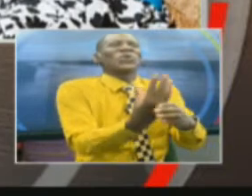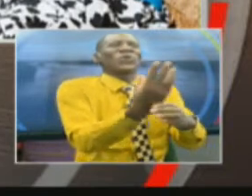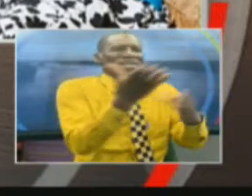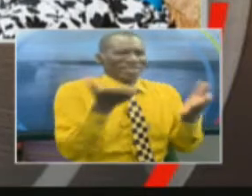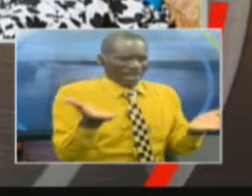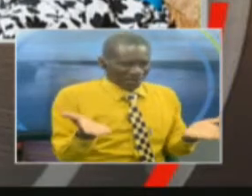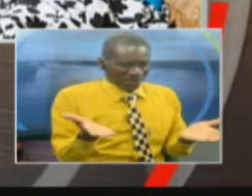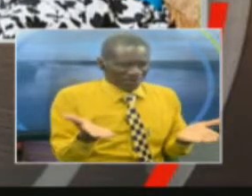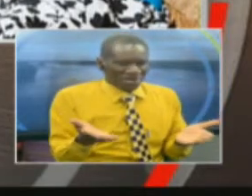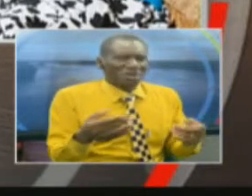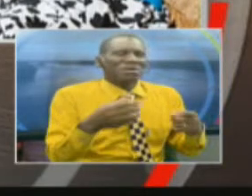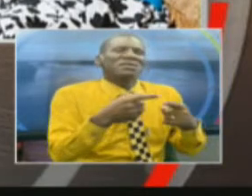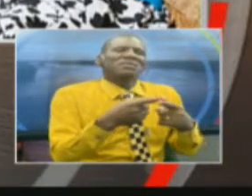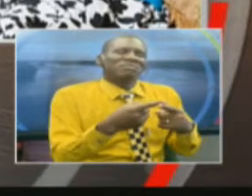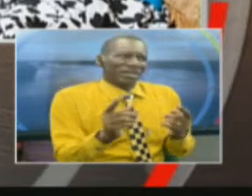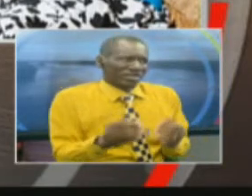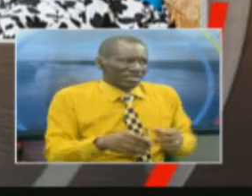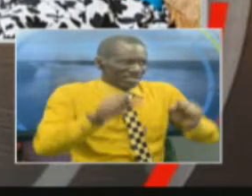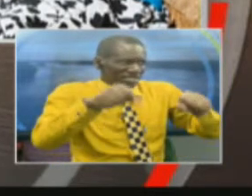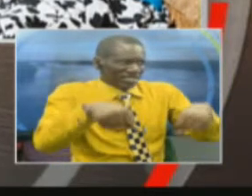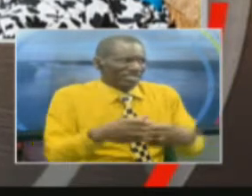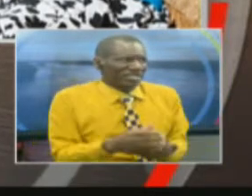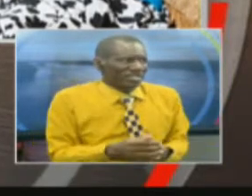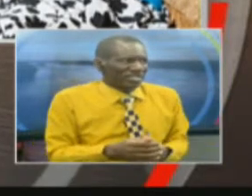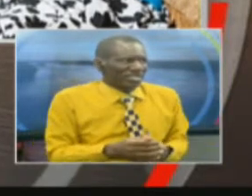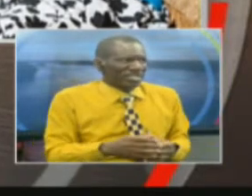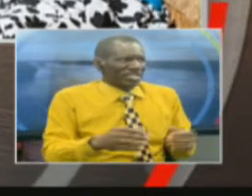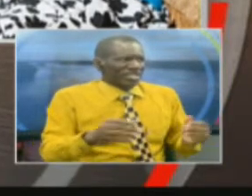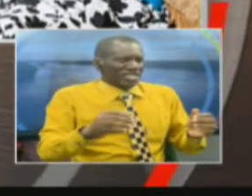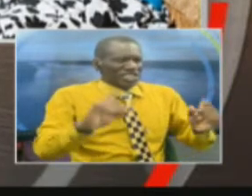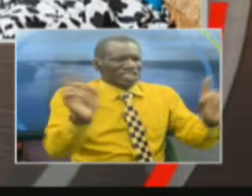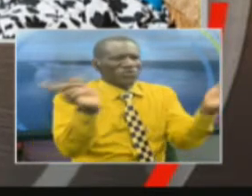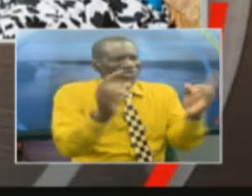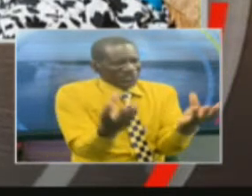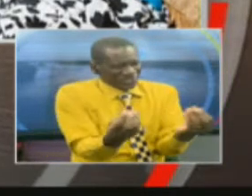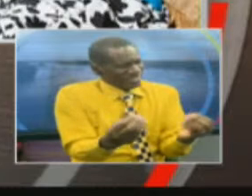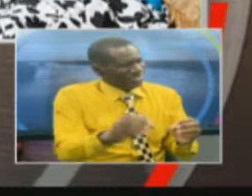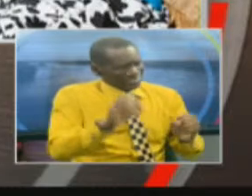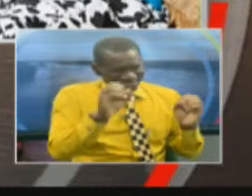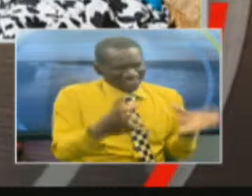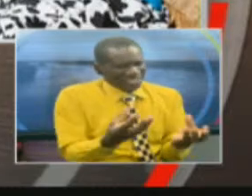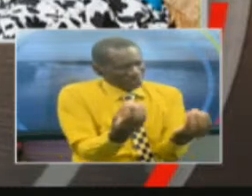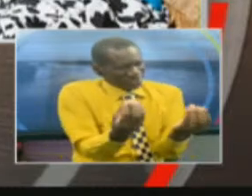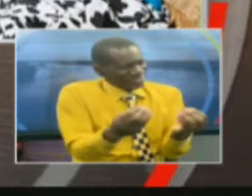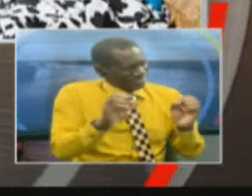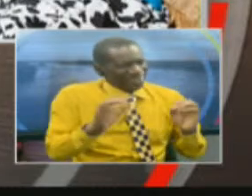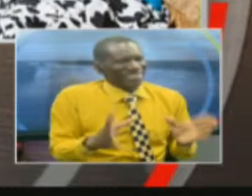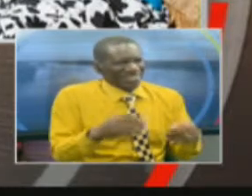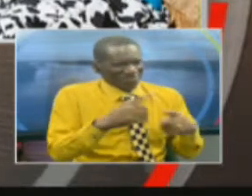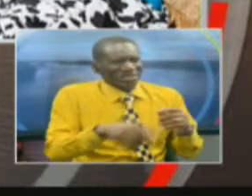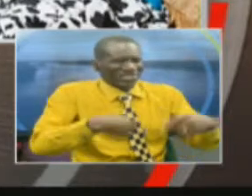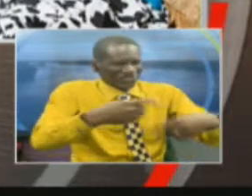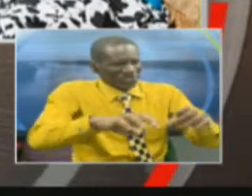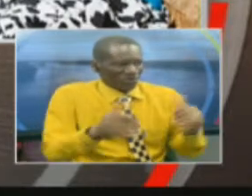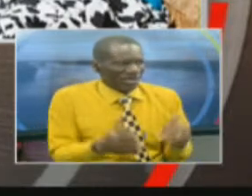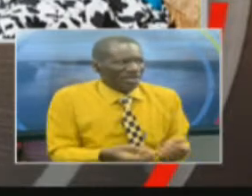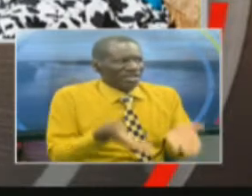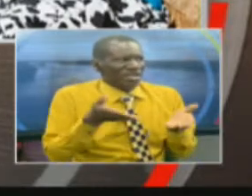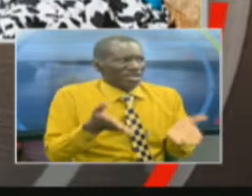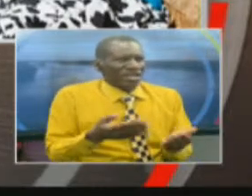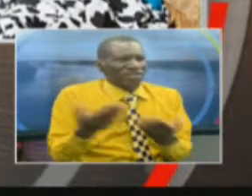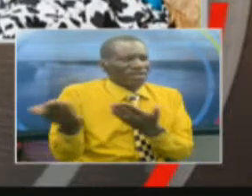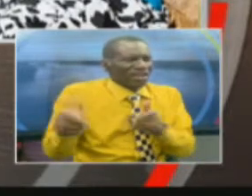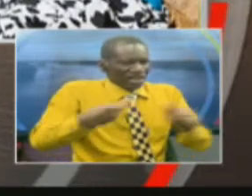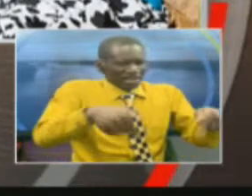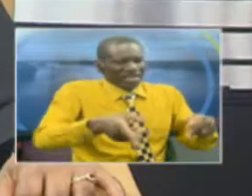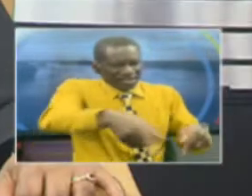but yeah, it wasn't that easy in brief. Yeah. Okay, now let's hear